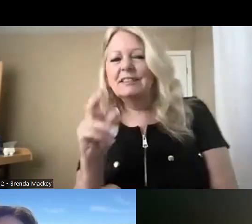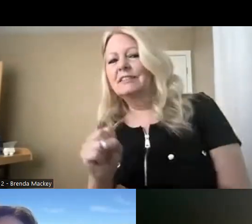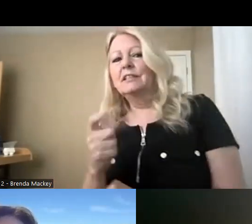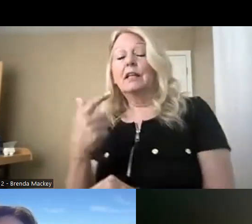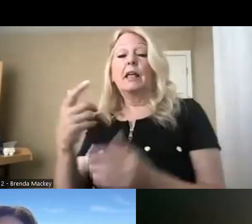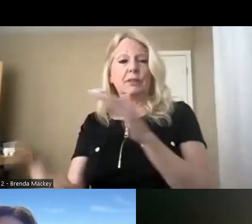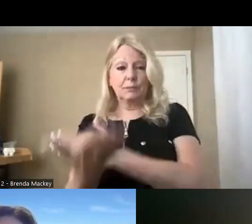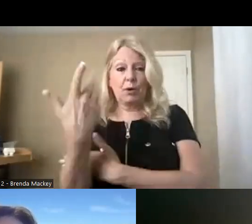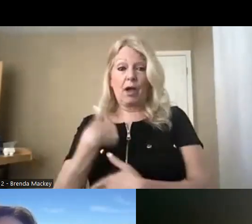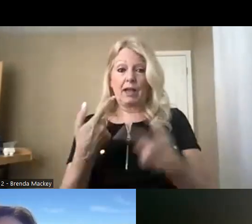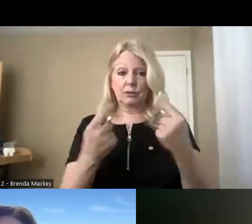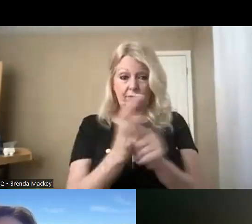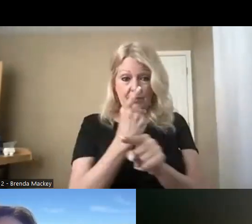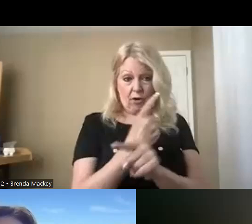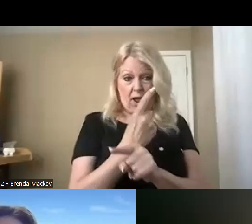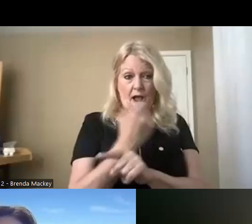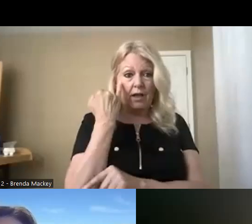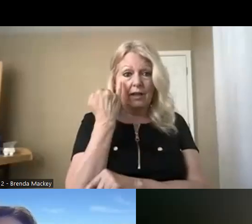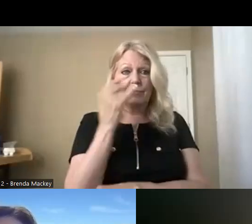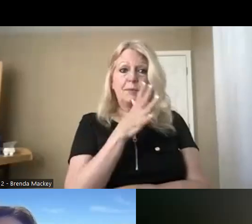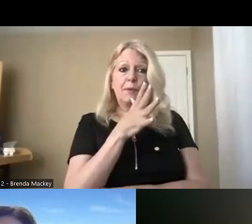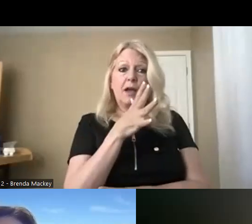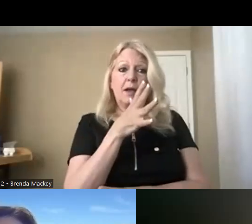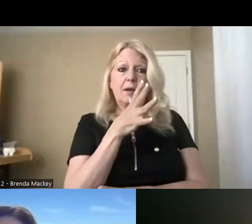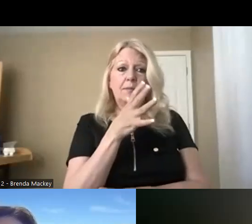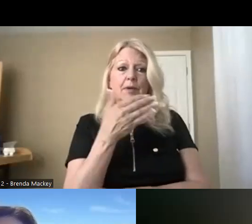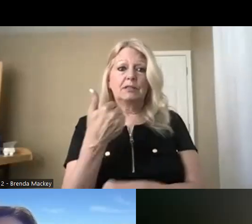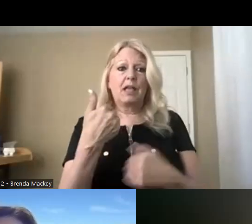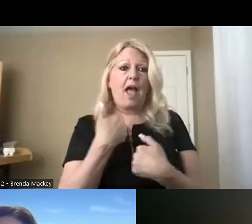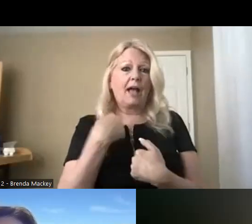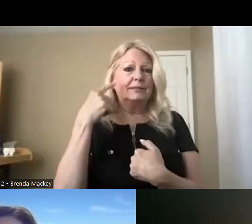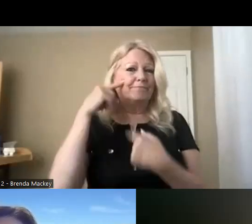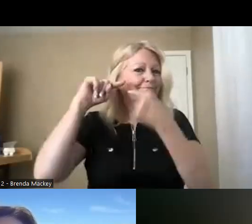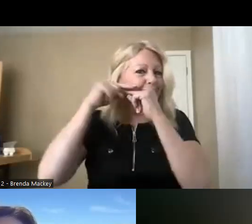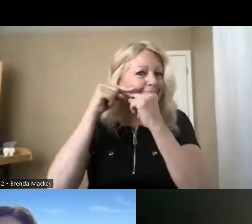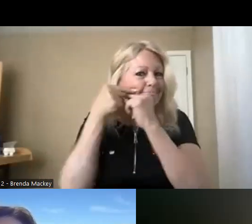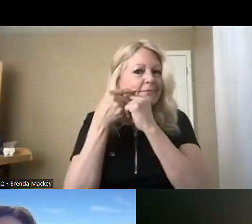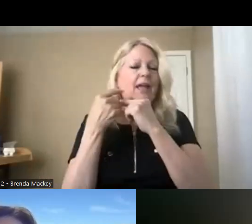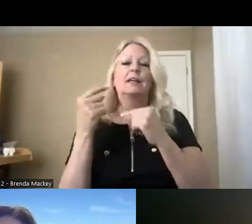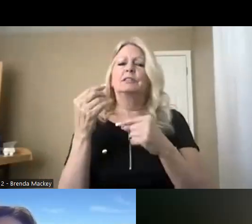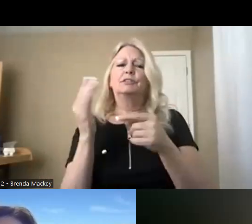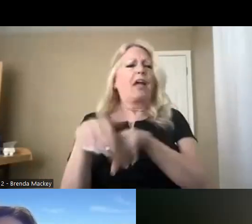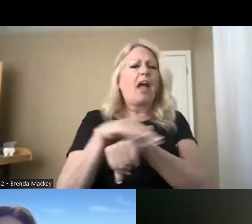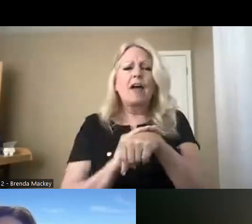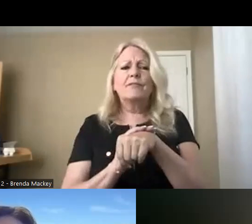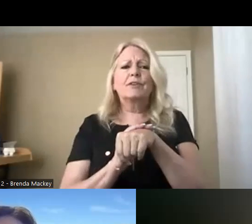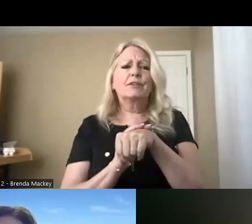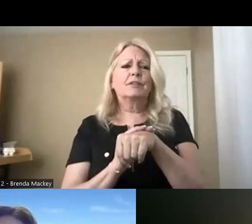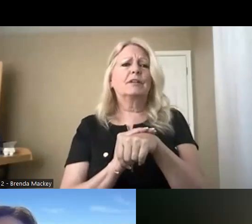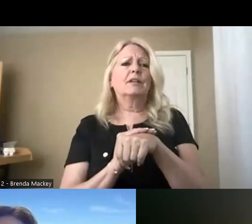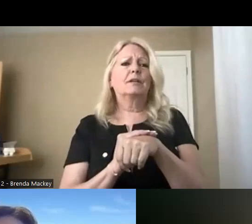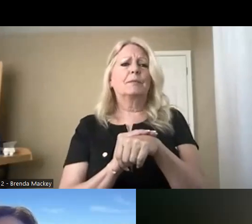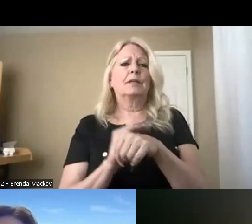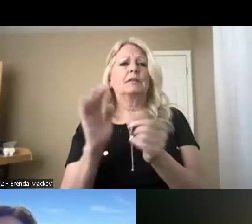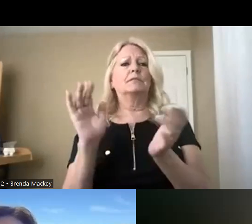to figure out if my mom, she has a tooth infection, if she's covered by her